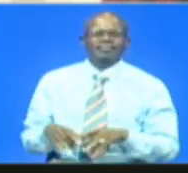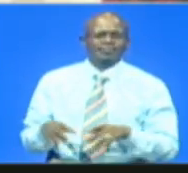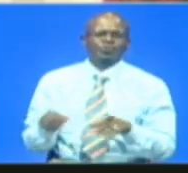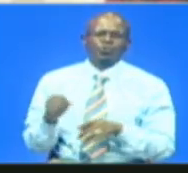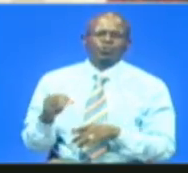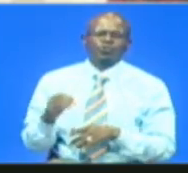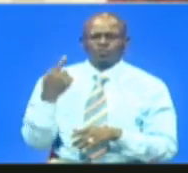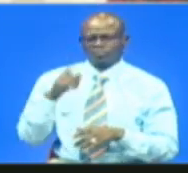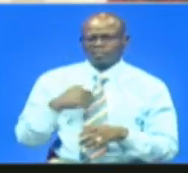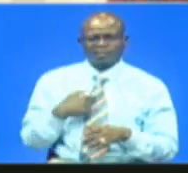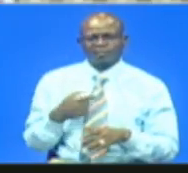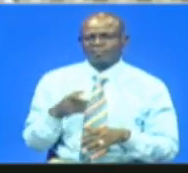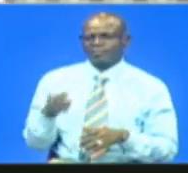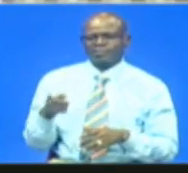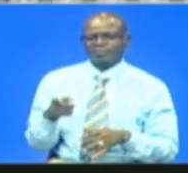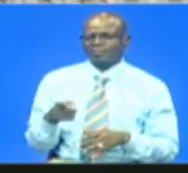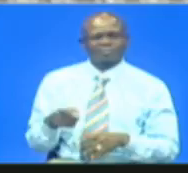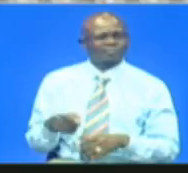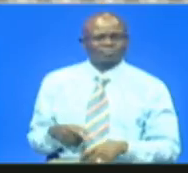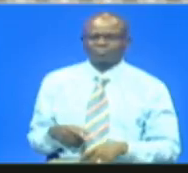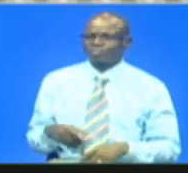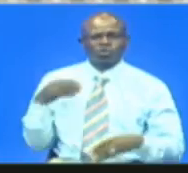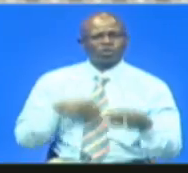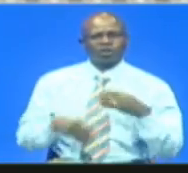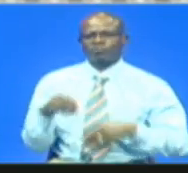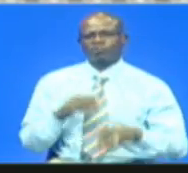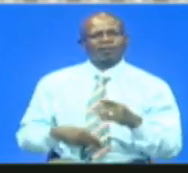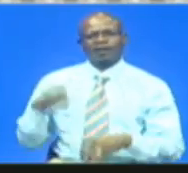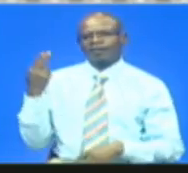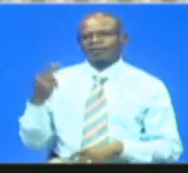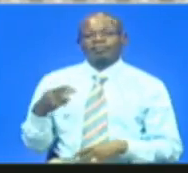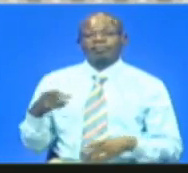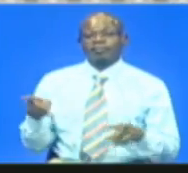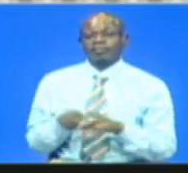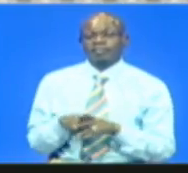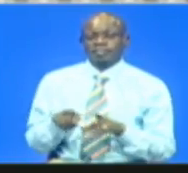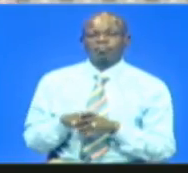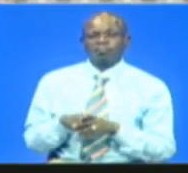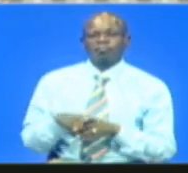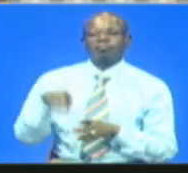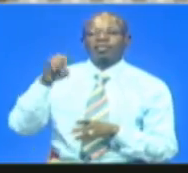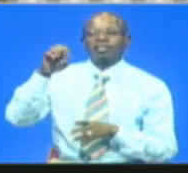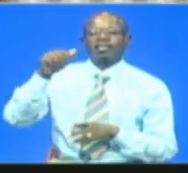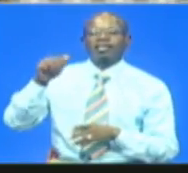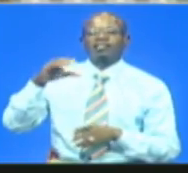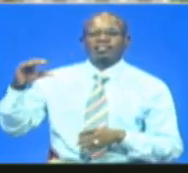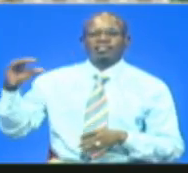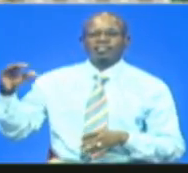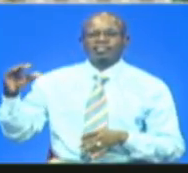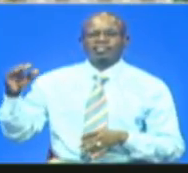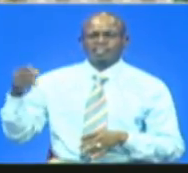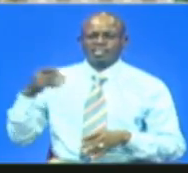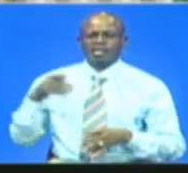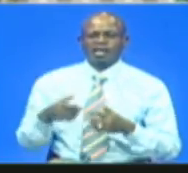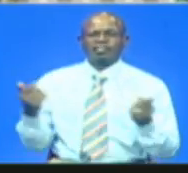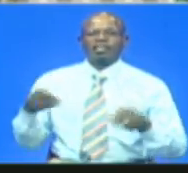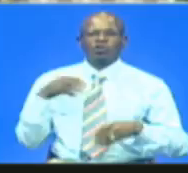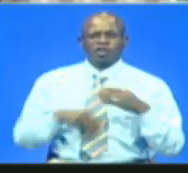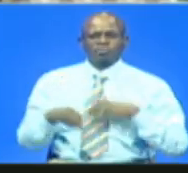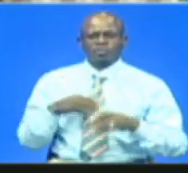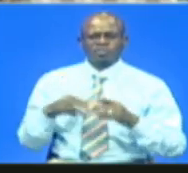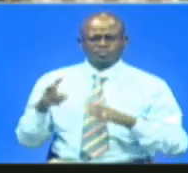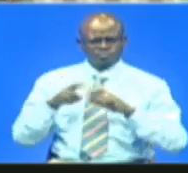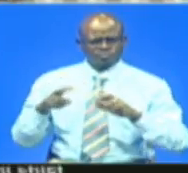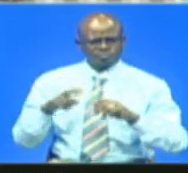for me, it is a total mess. The committee claims that the Ethics and Anti-Corruption Commission had investigated the procurement of the